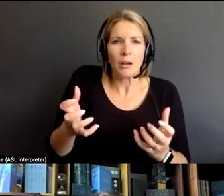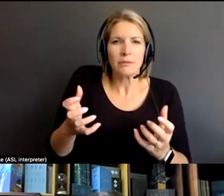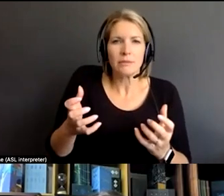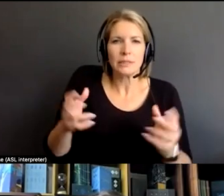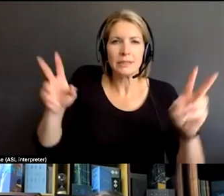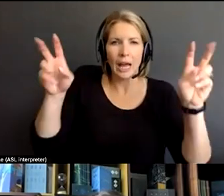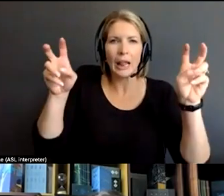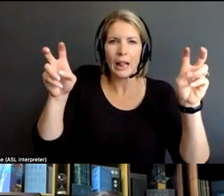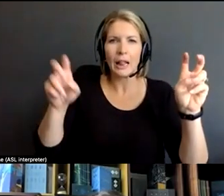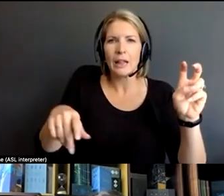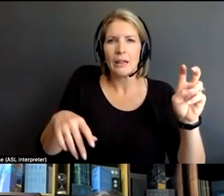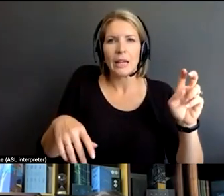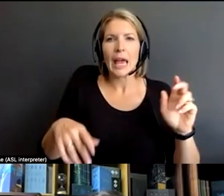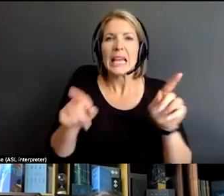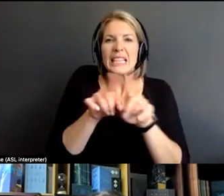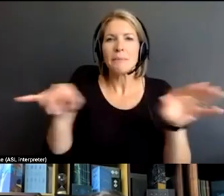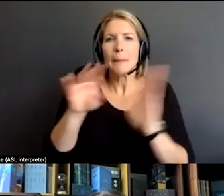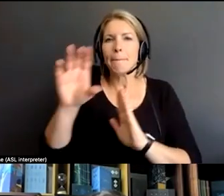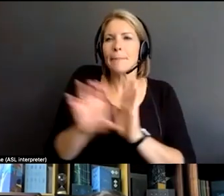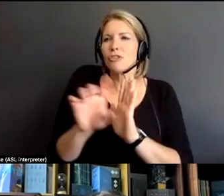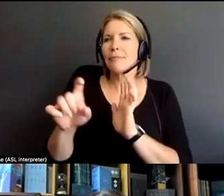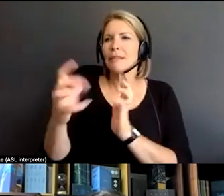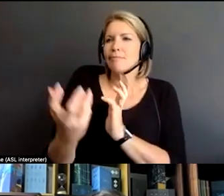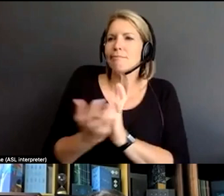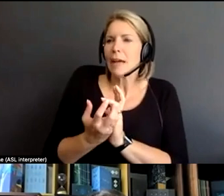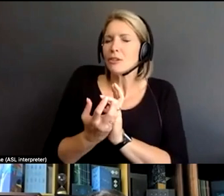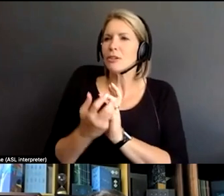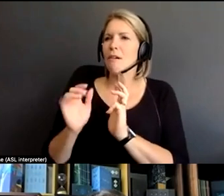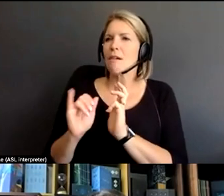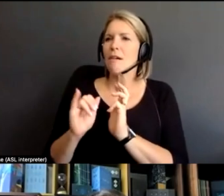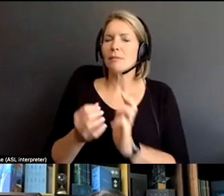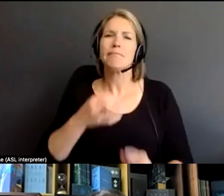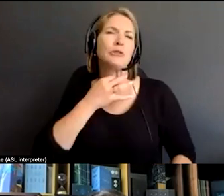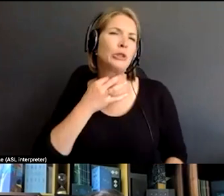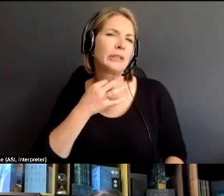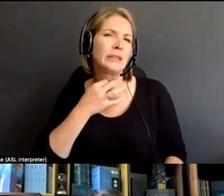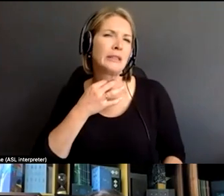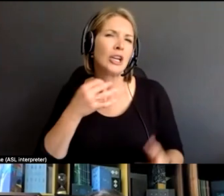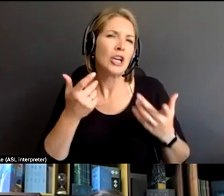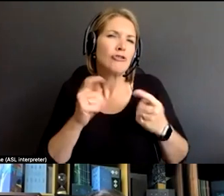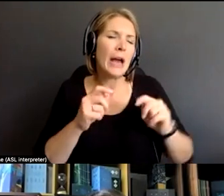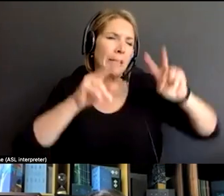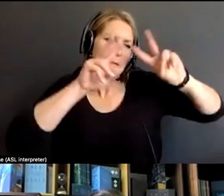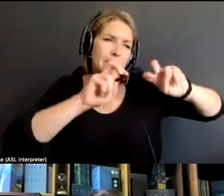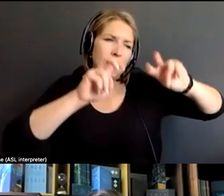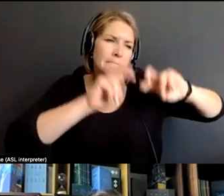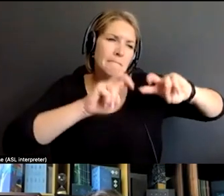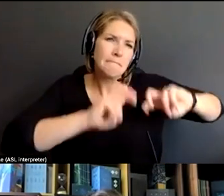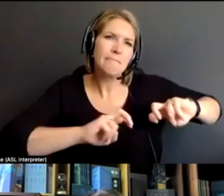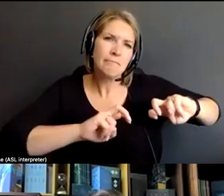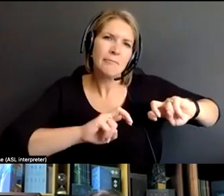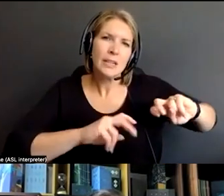be inquisitive as to what they will be reading. So you're trying to hint at the right genre and make sure that